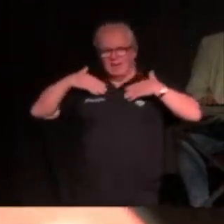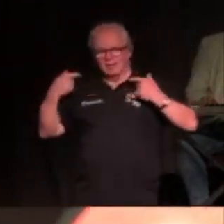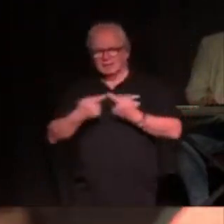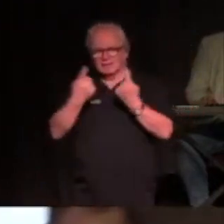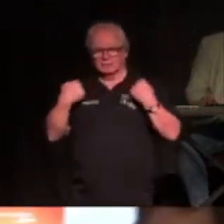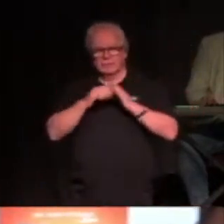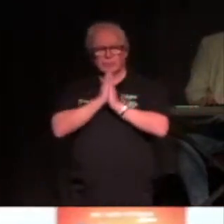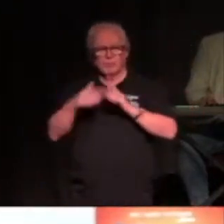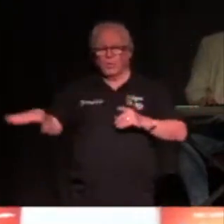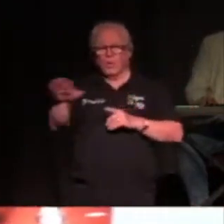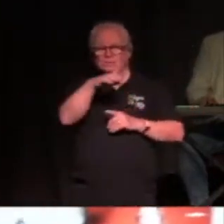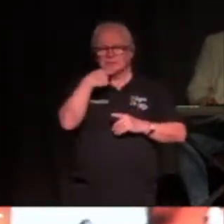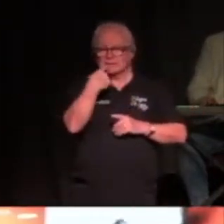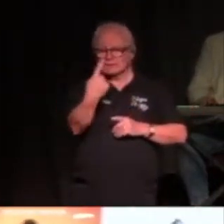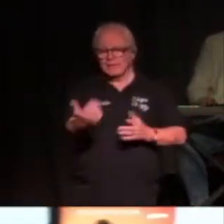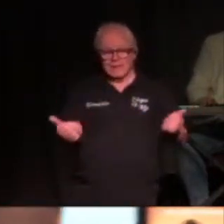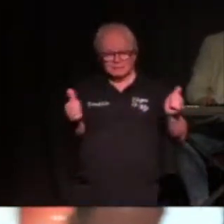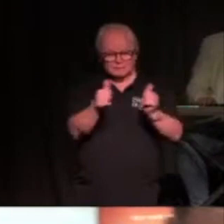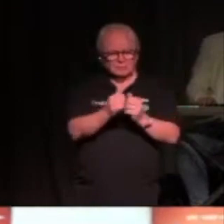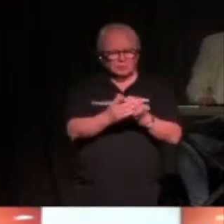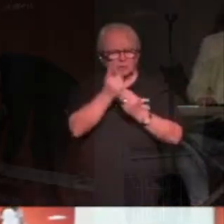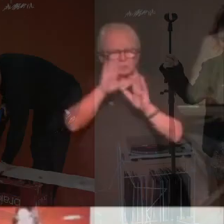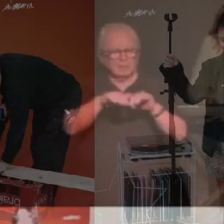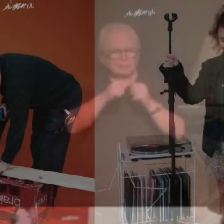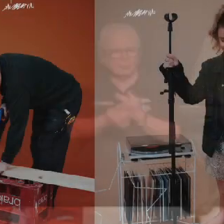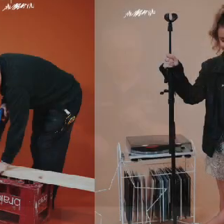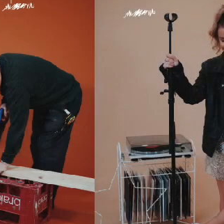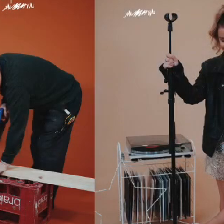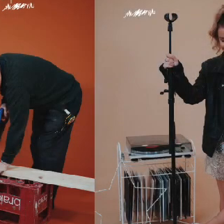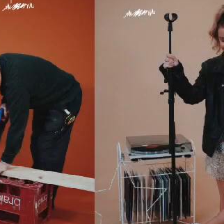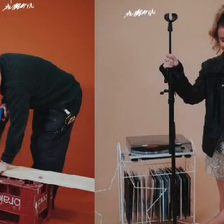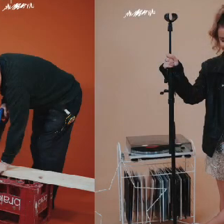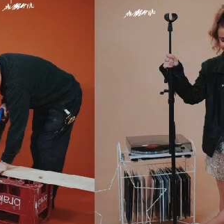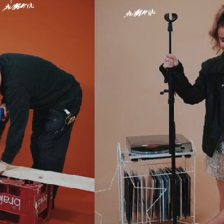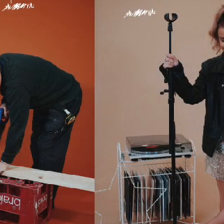pray. And everybody said, amen. God bless you all.